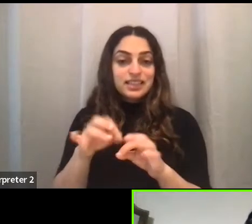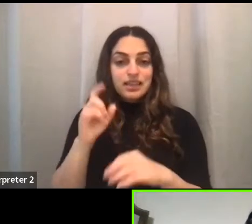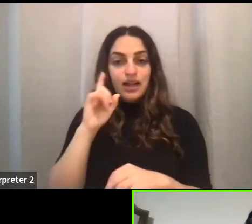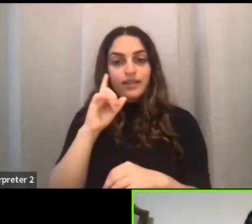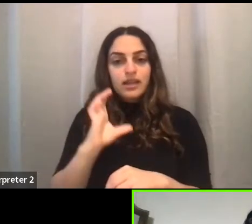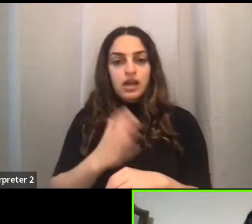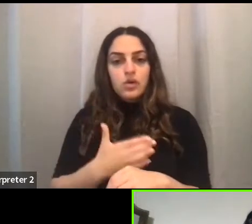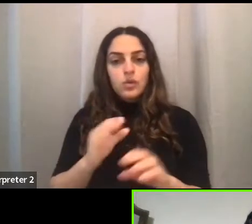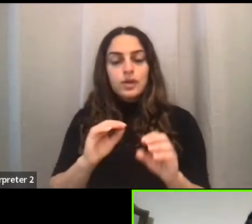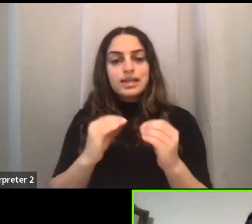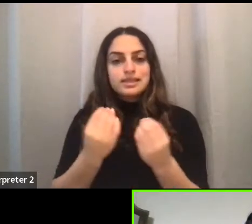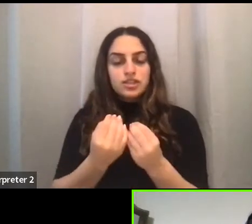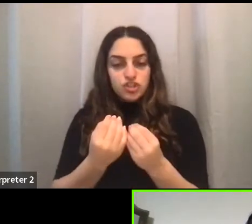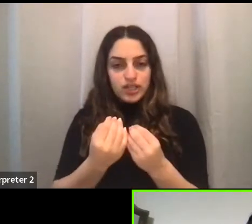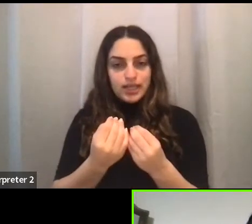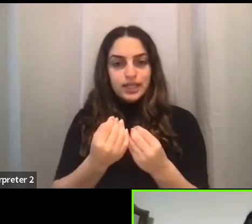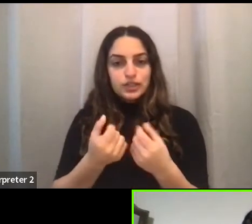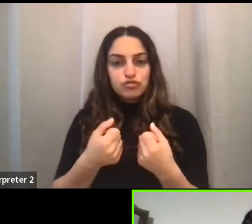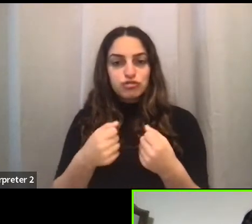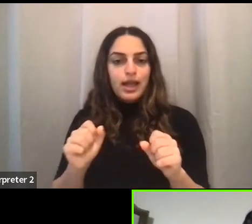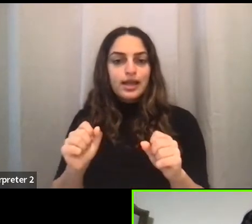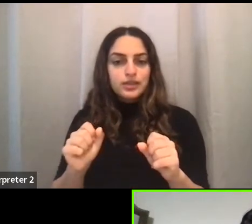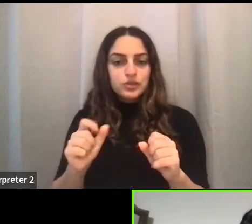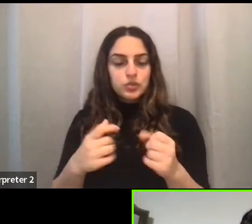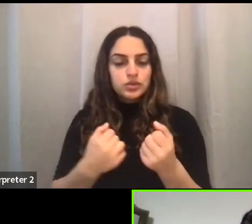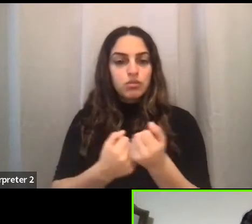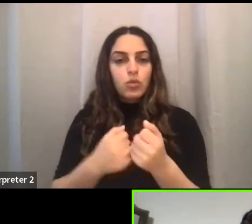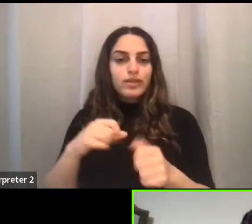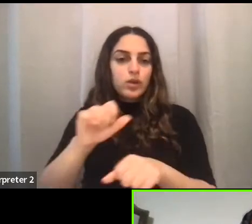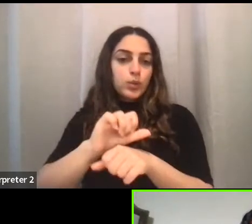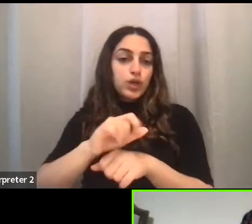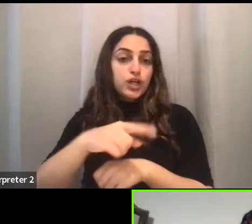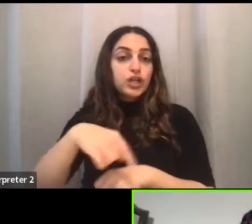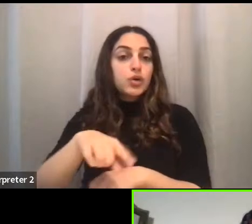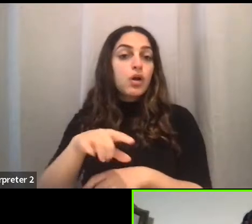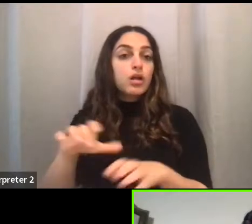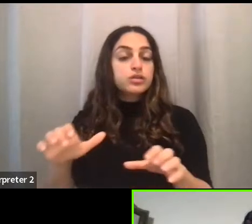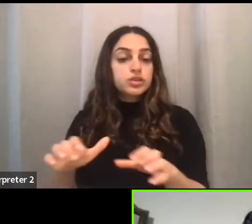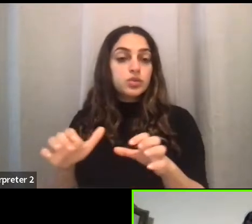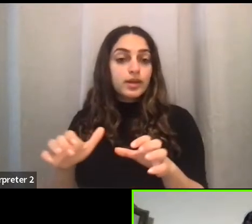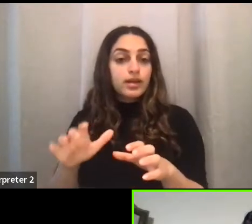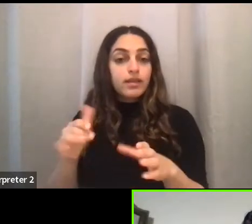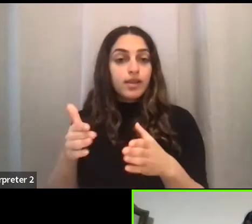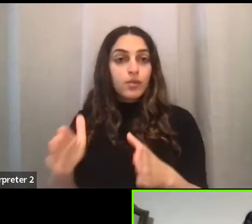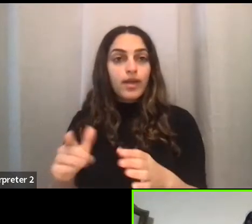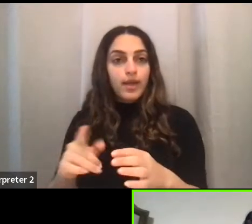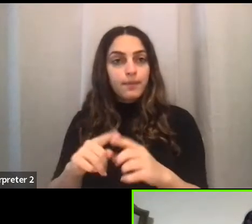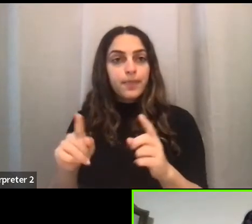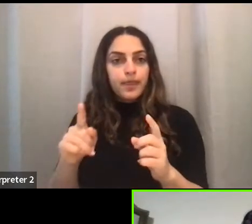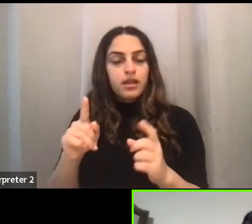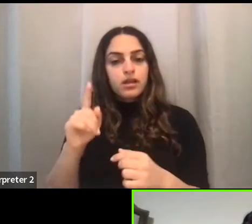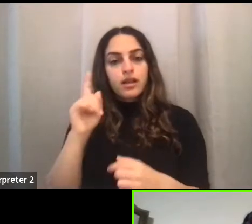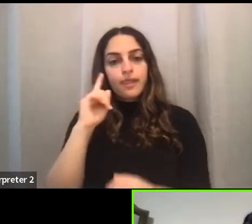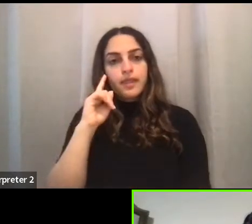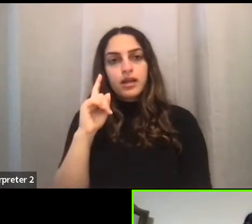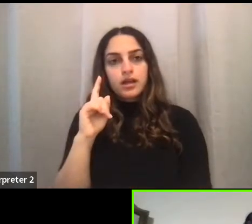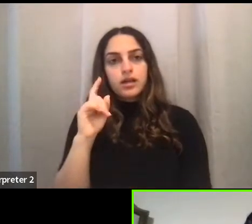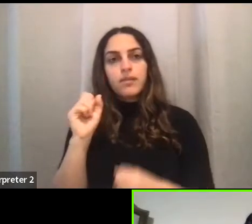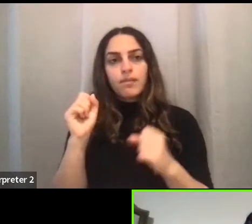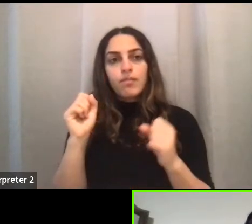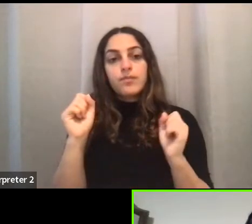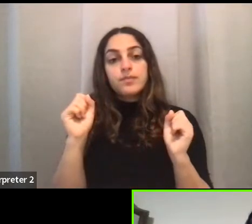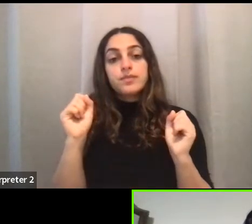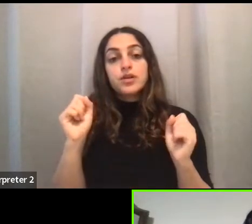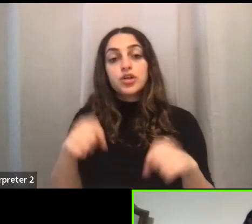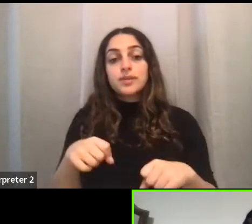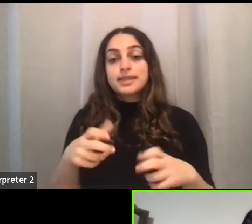organization um tries to support the work that y'all do um in that way but i think you know it could be like